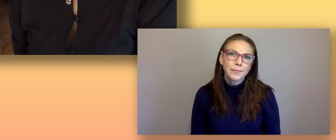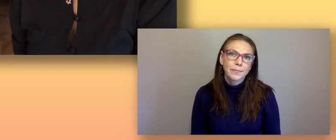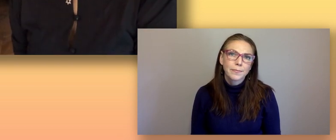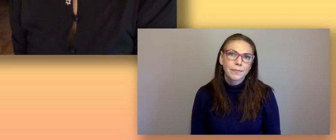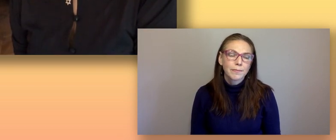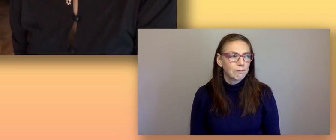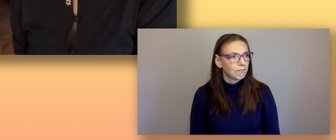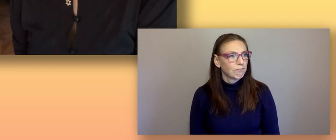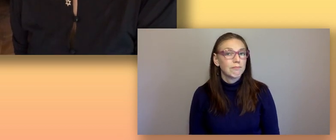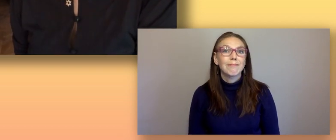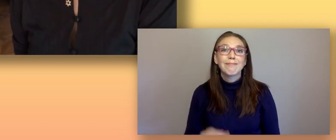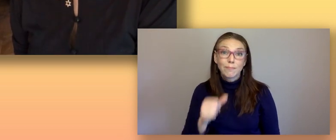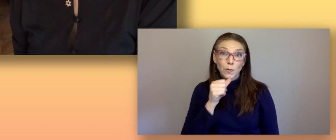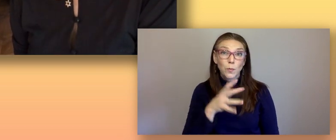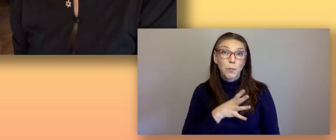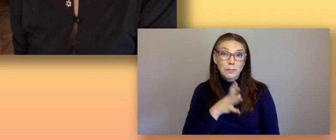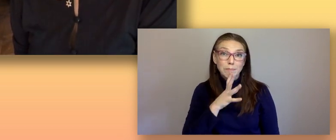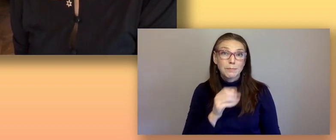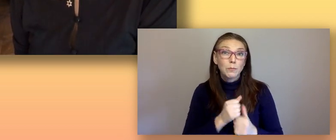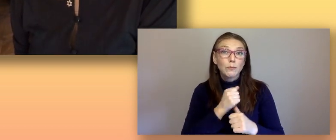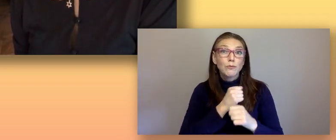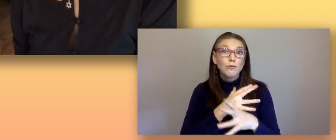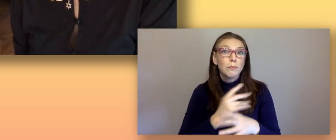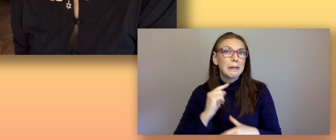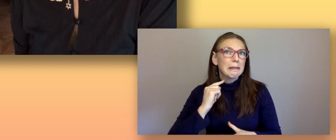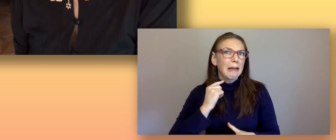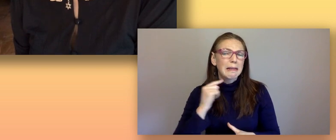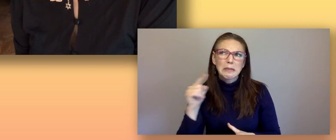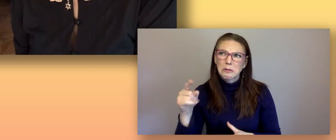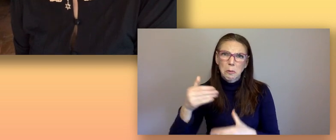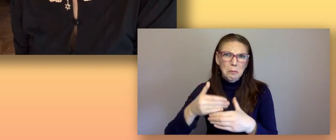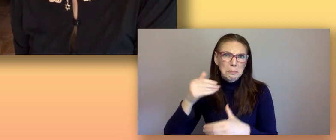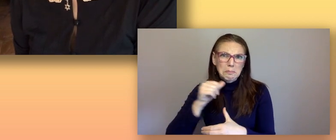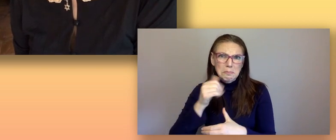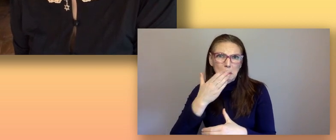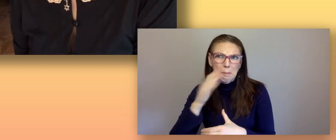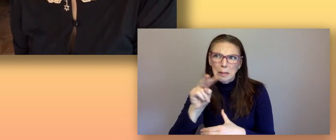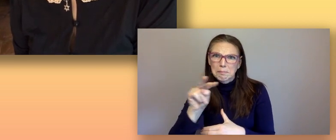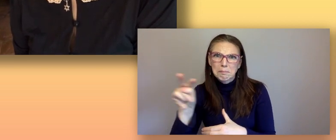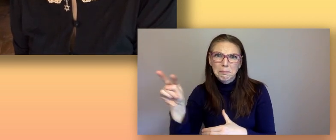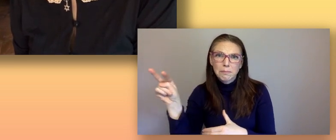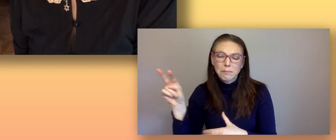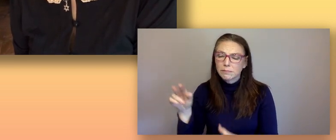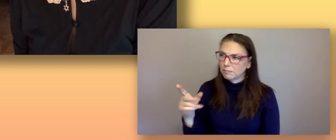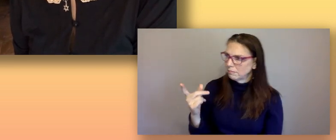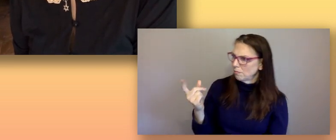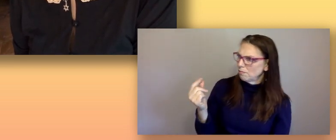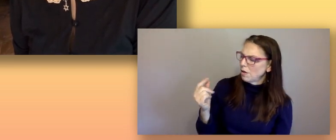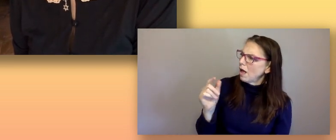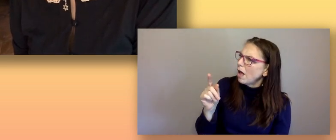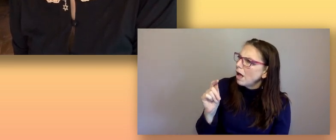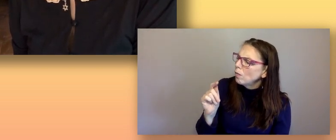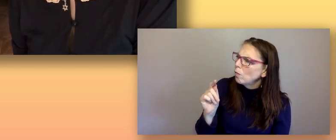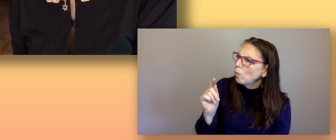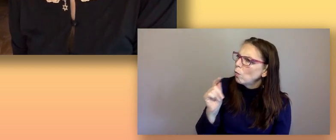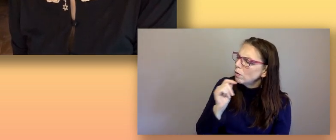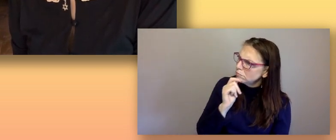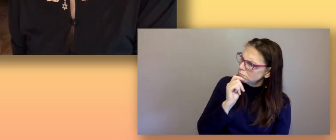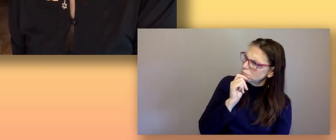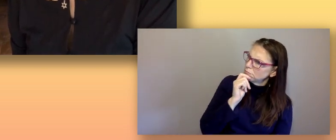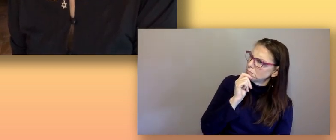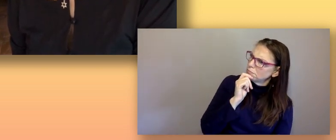You know, it's not such a bad view. What? Oh, where did...